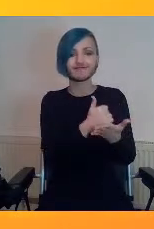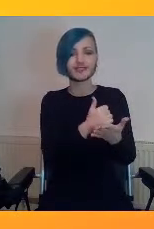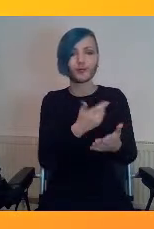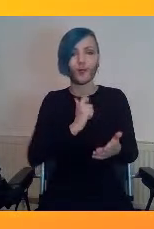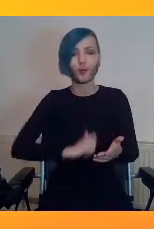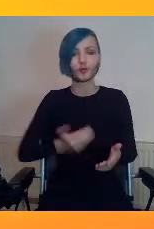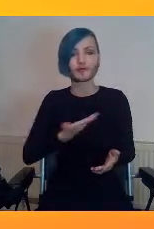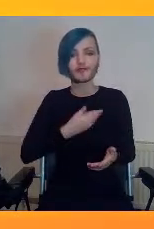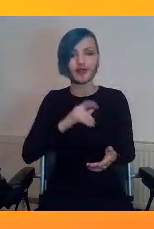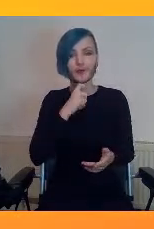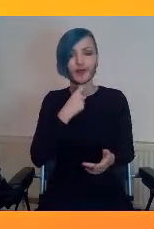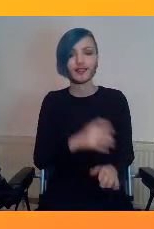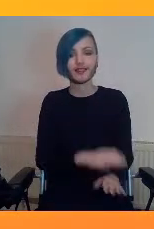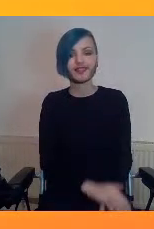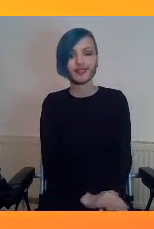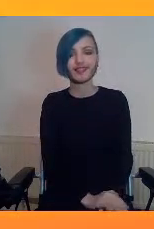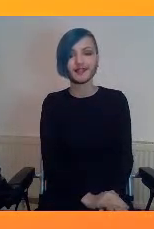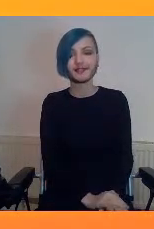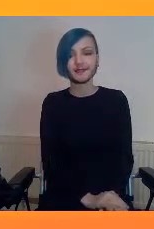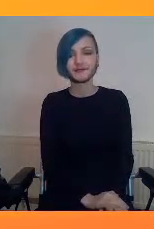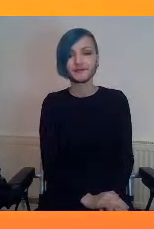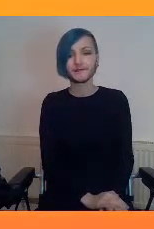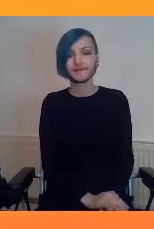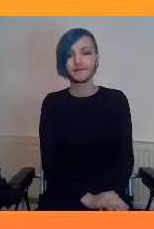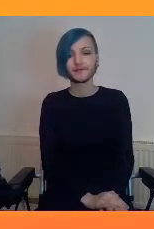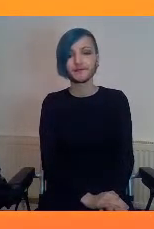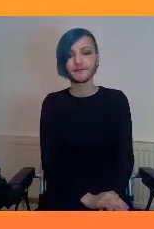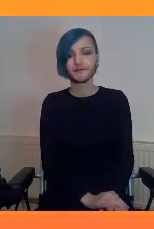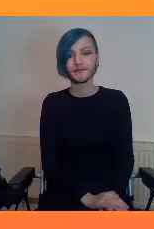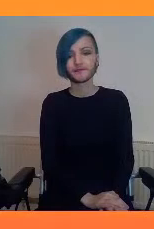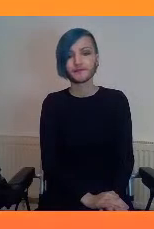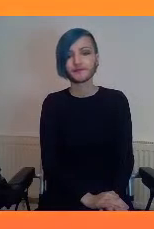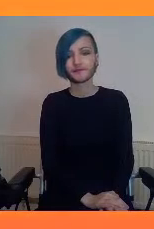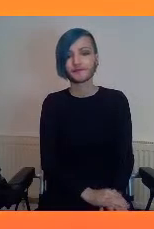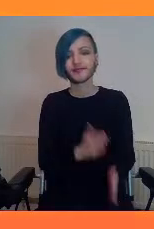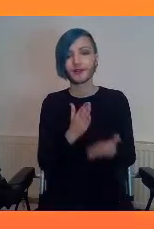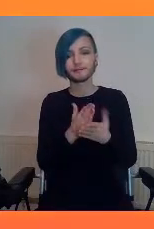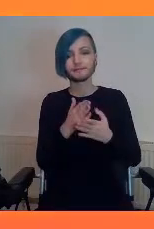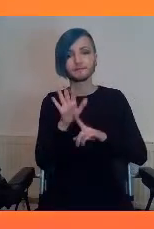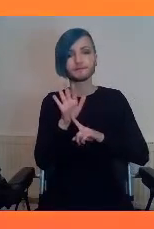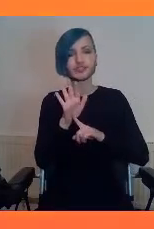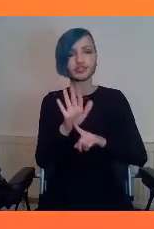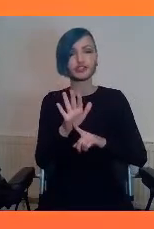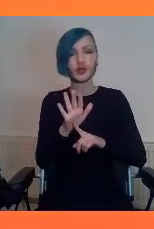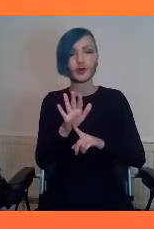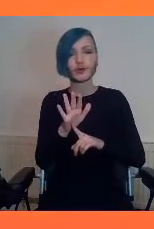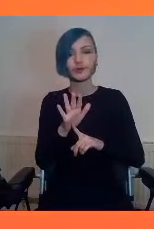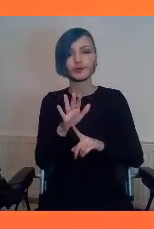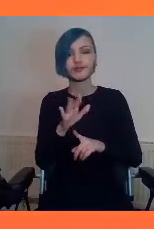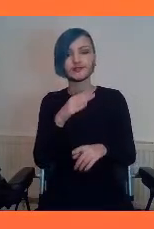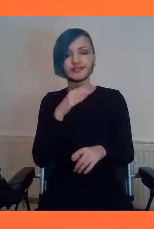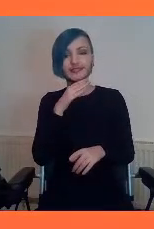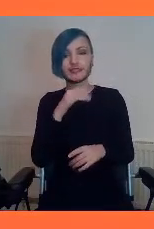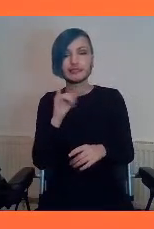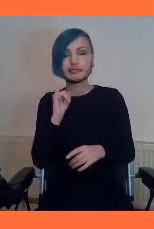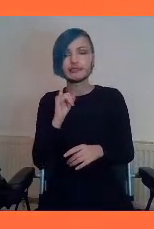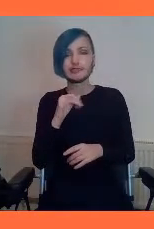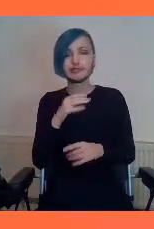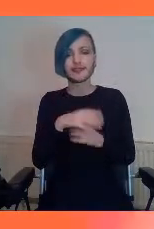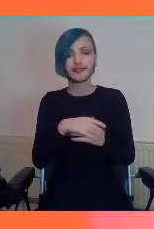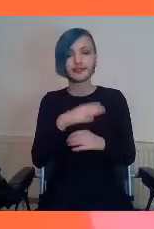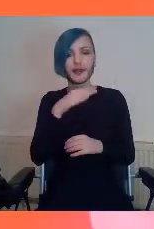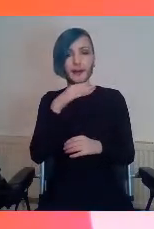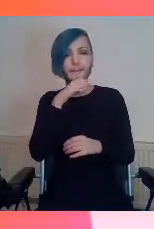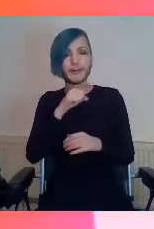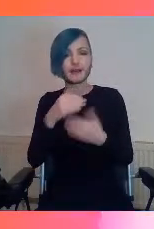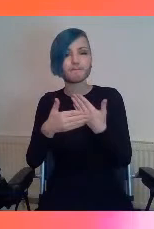So it also shows that men are much more, unfortunately, under the